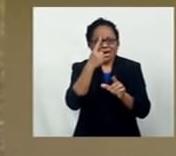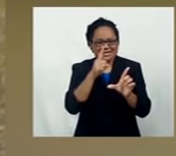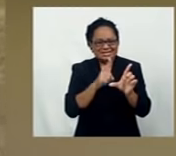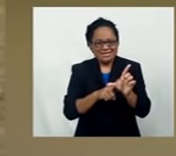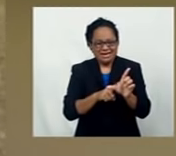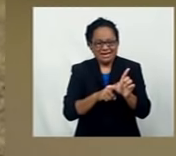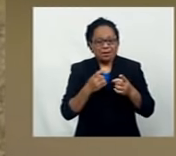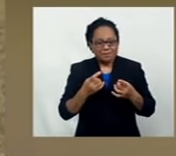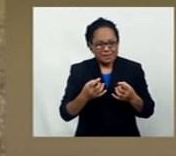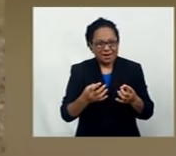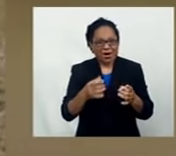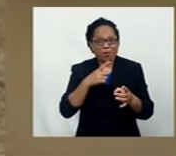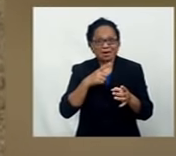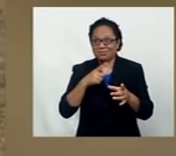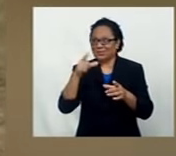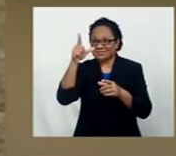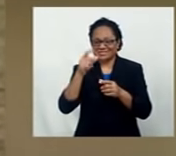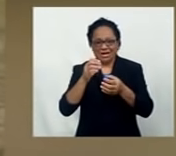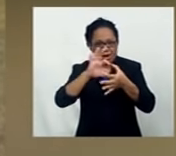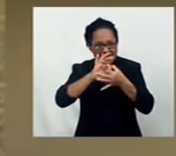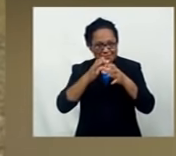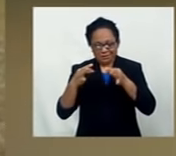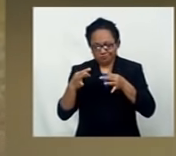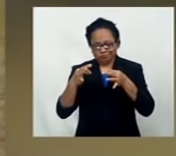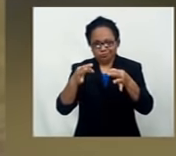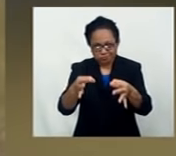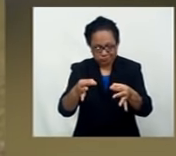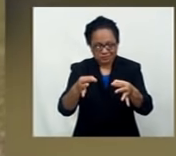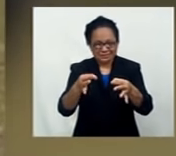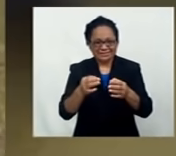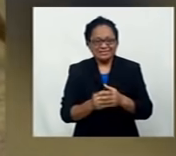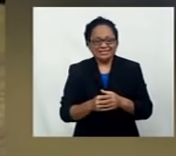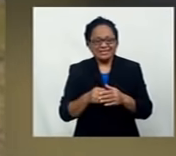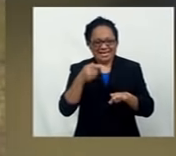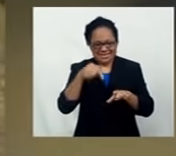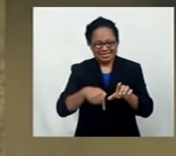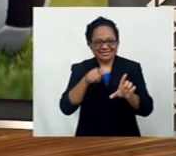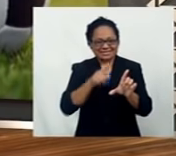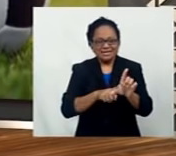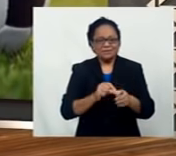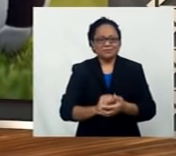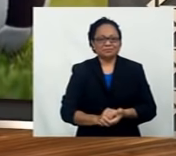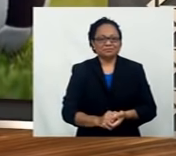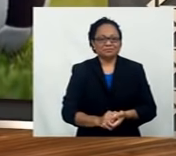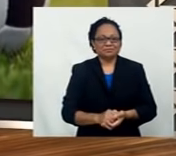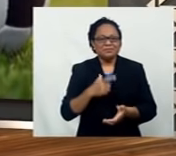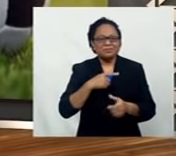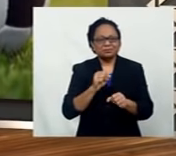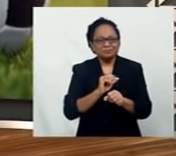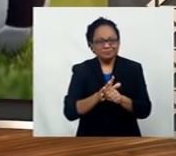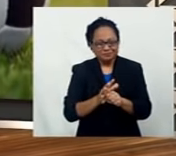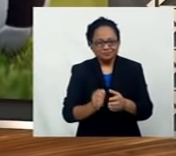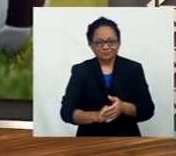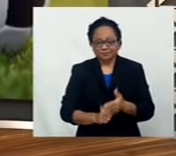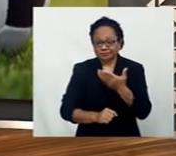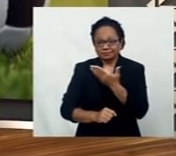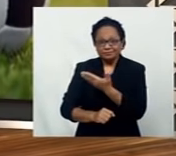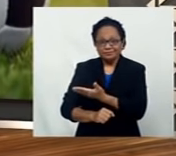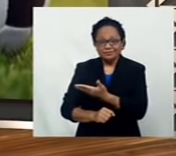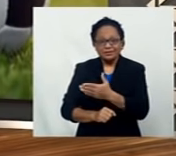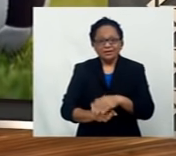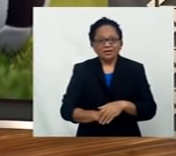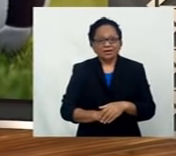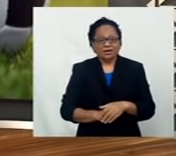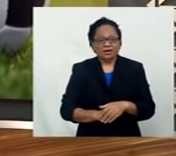were postponed to this year due to the pandemic. Aquila Dama, FBC Sports. Stamping its mark on the international stage